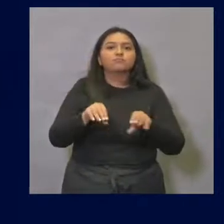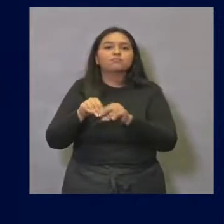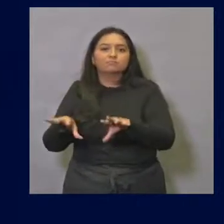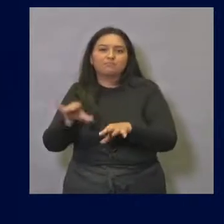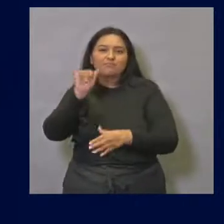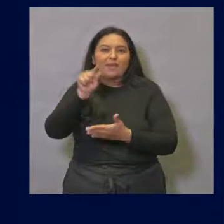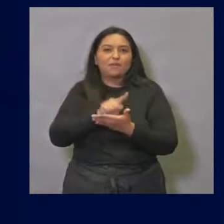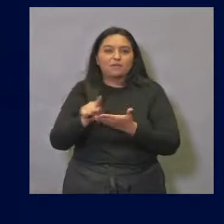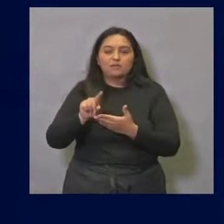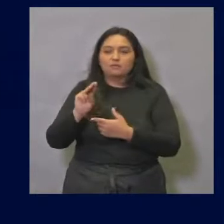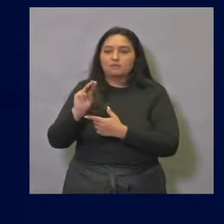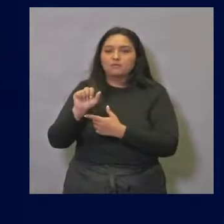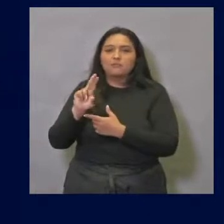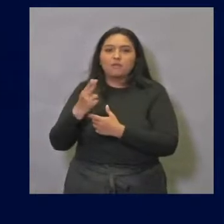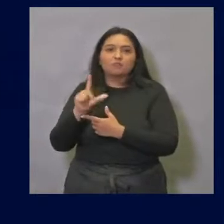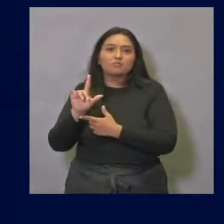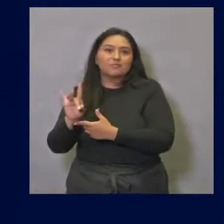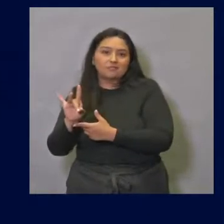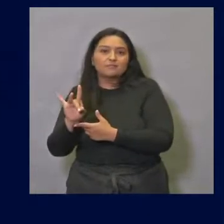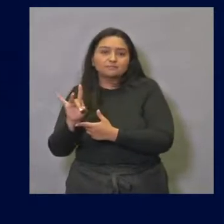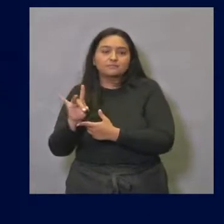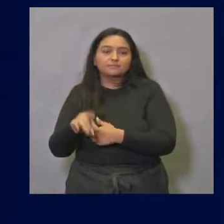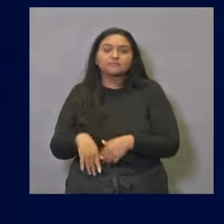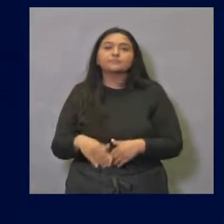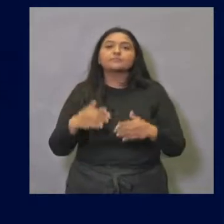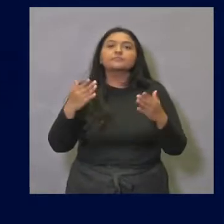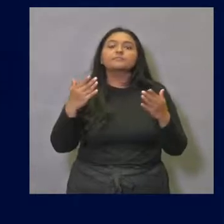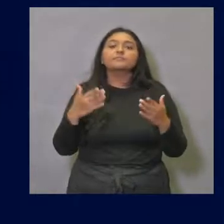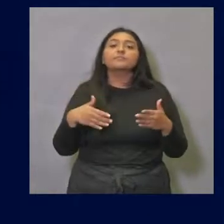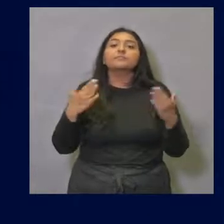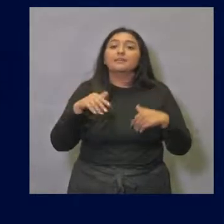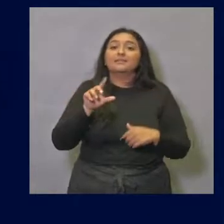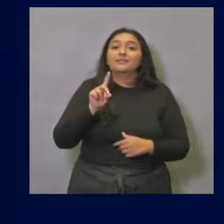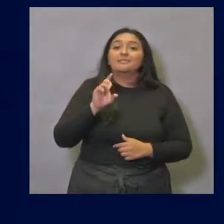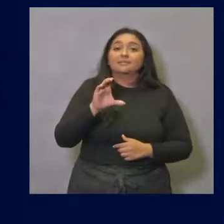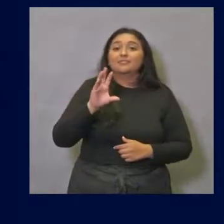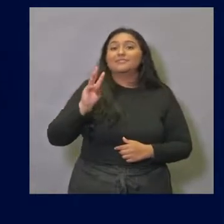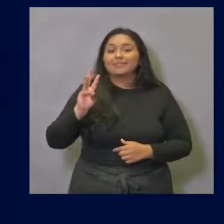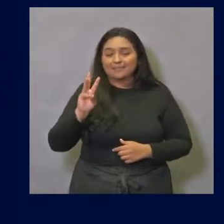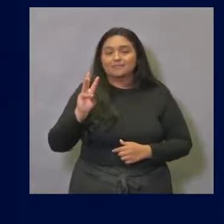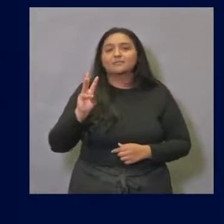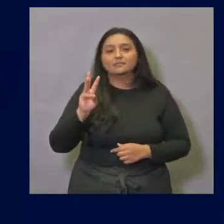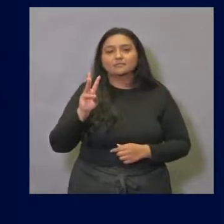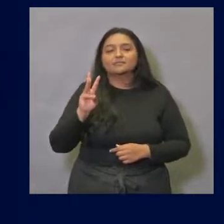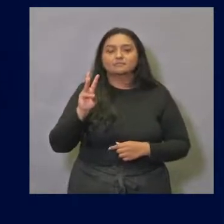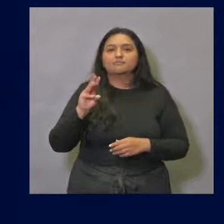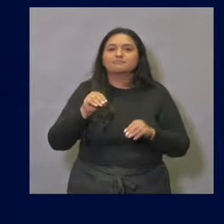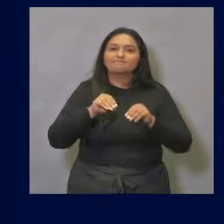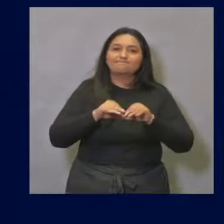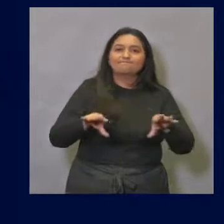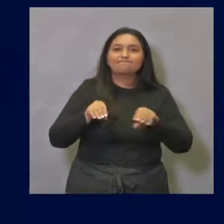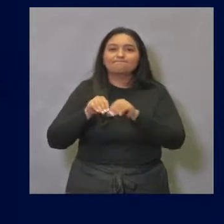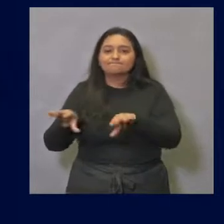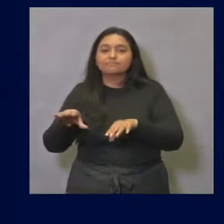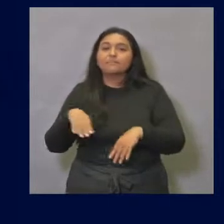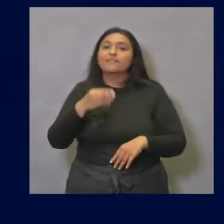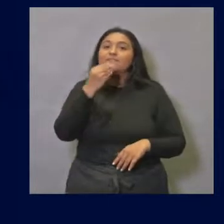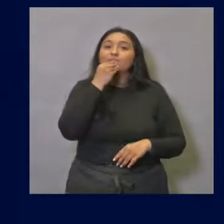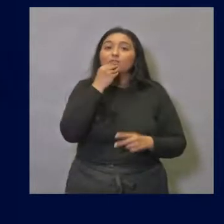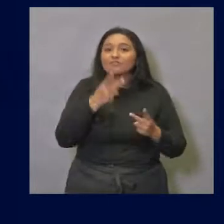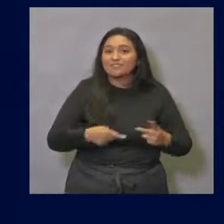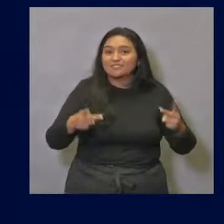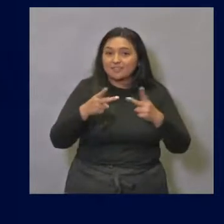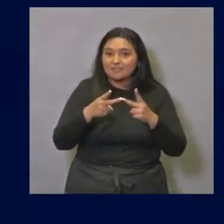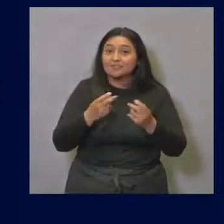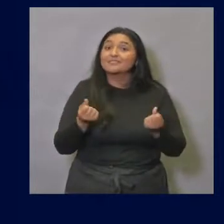28th. The week of December 6th also saw the highest number of outbreaks at food facilities, with 62 outbreaks, and